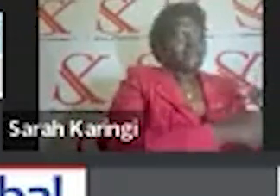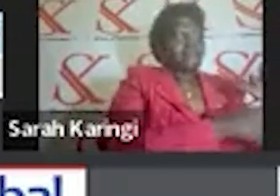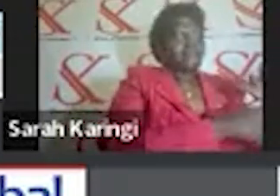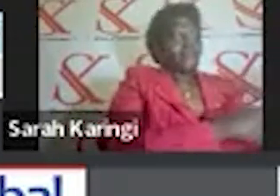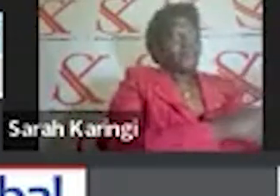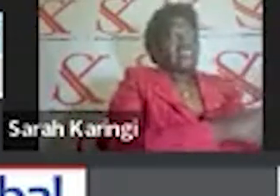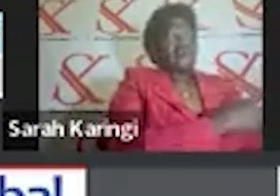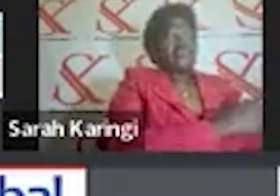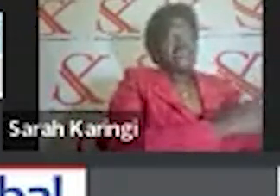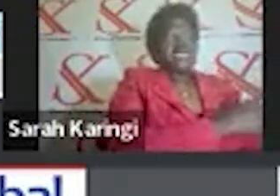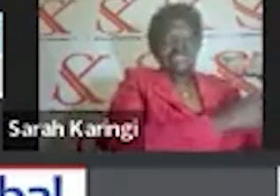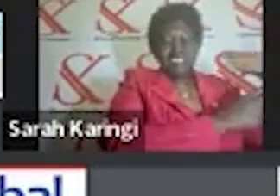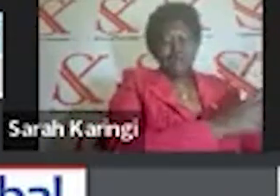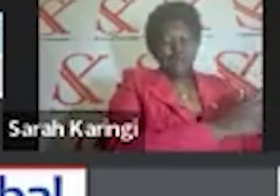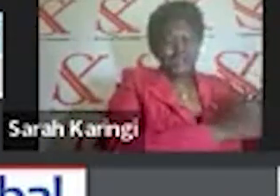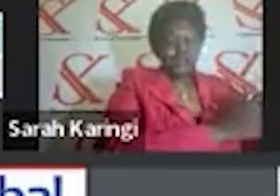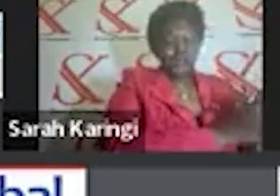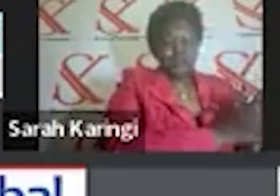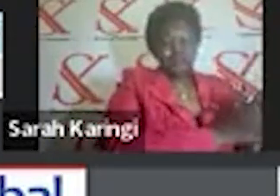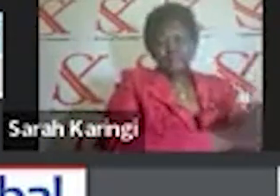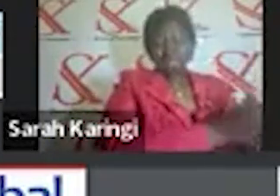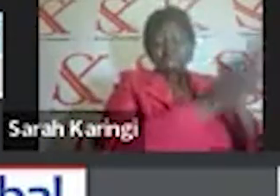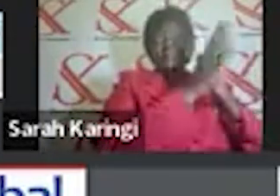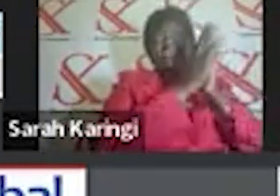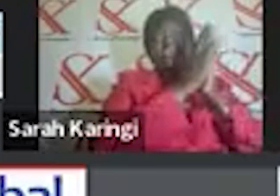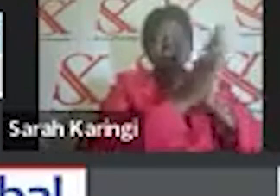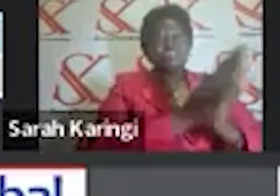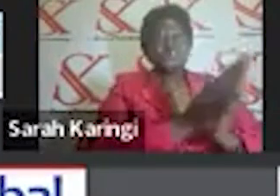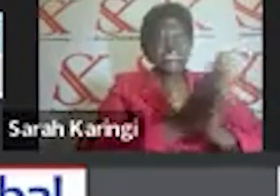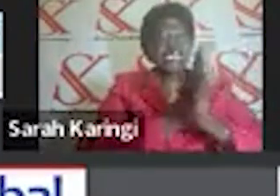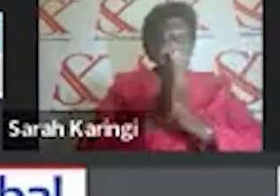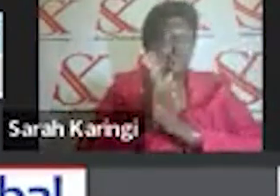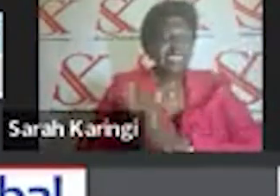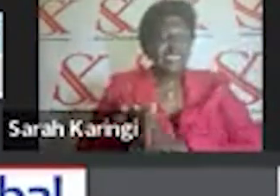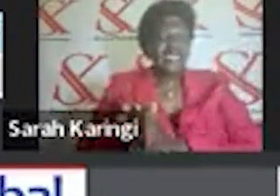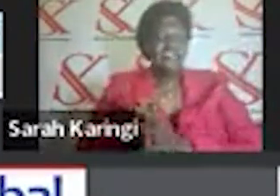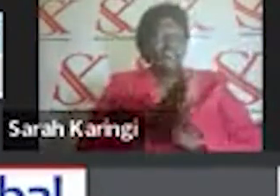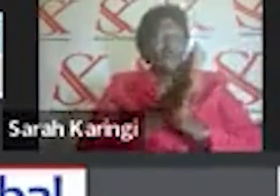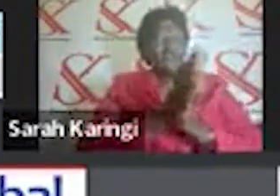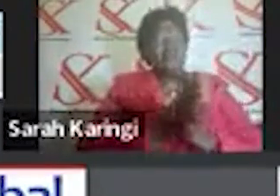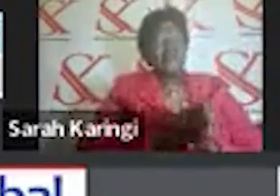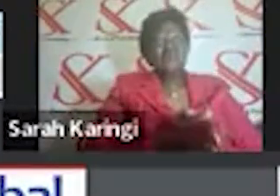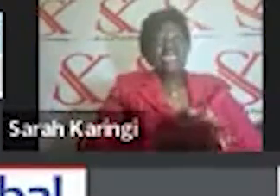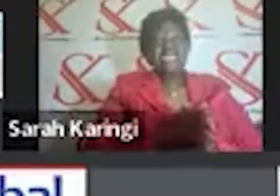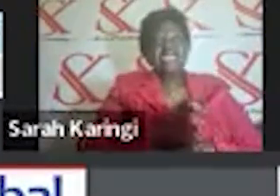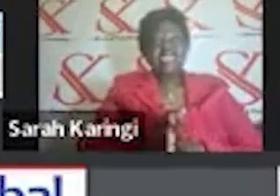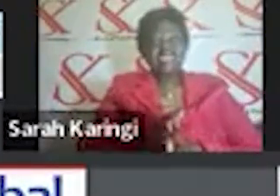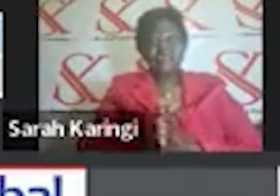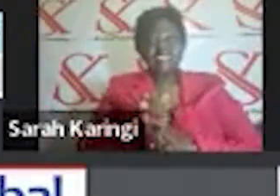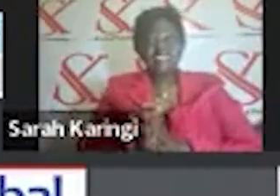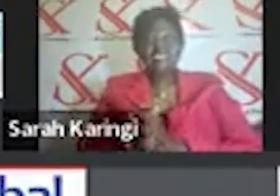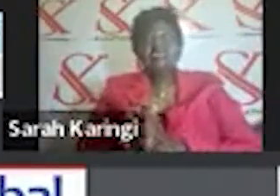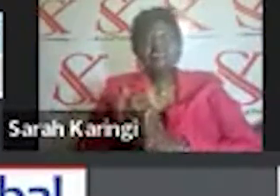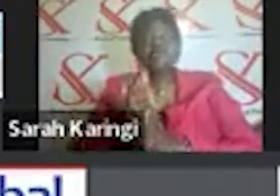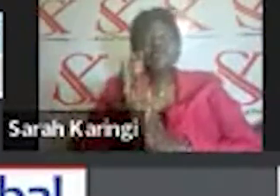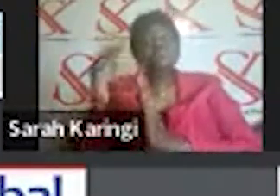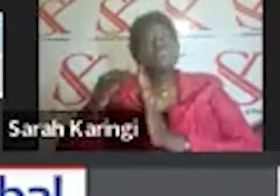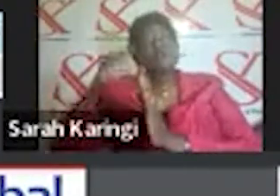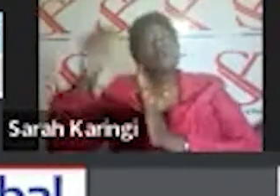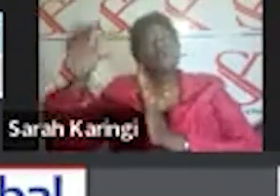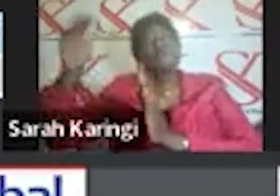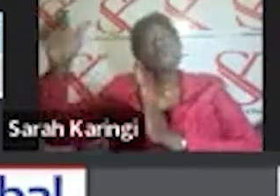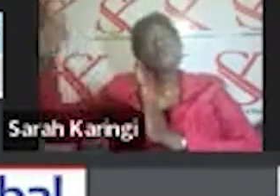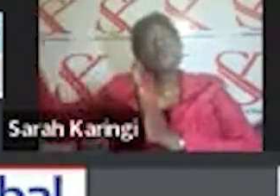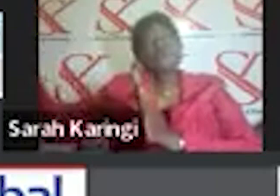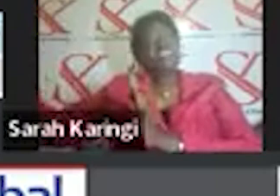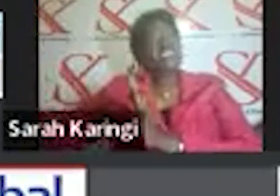products, doors and frames and stuff to do with wood. And then I told her, let us go and see. So when we went, we started learning and we were being told